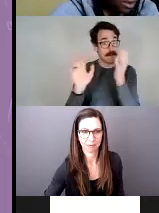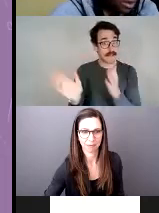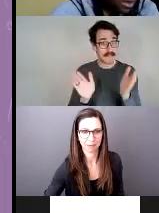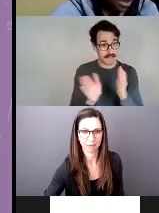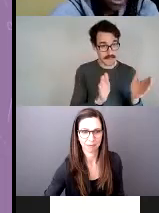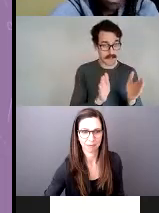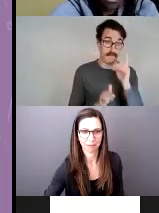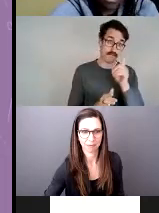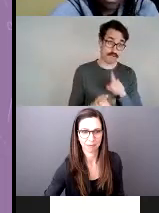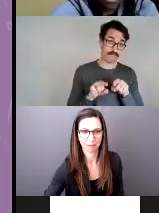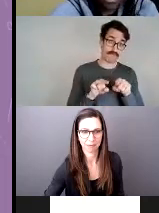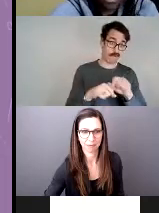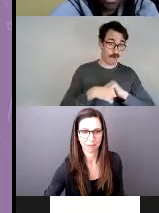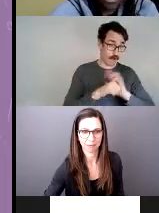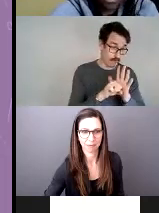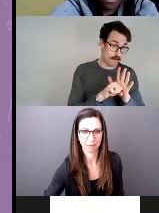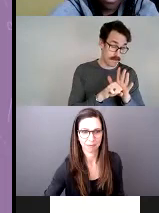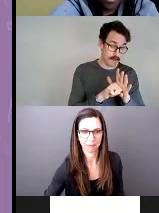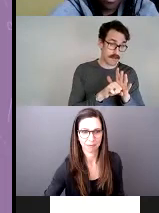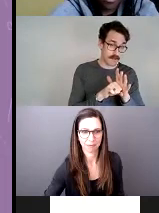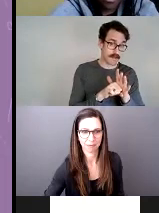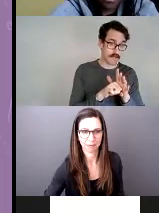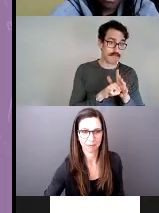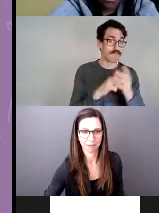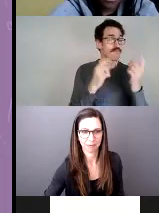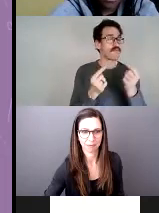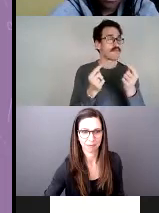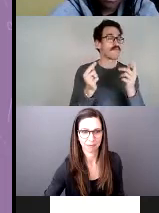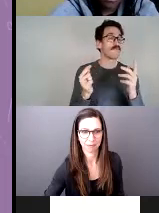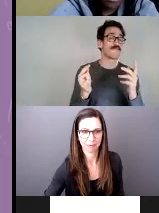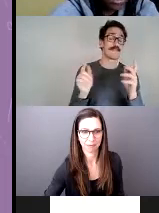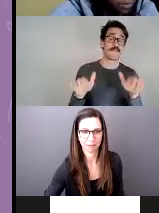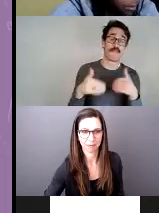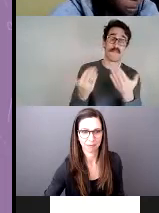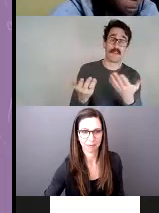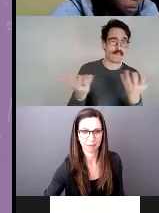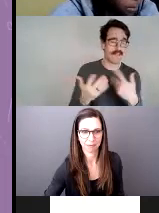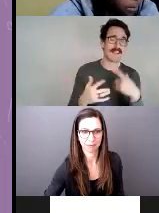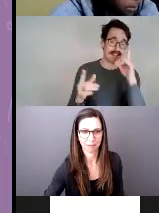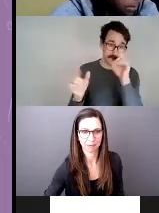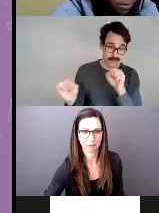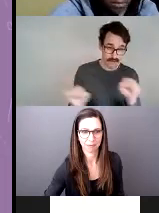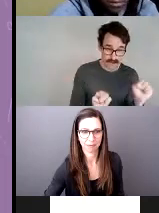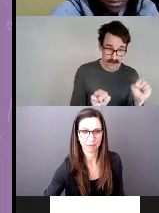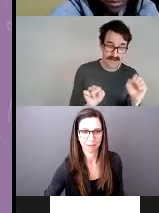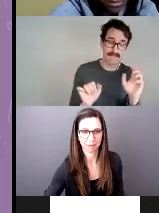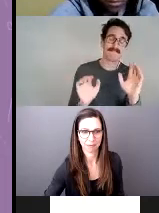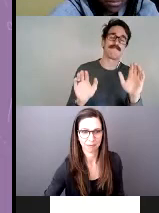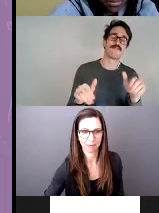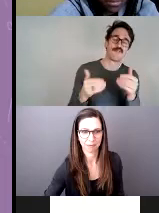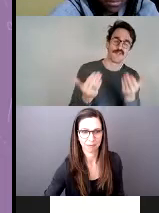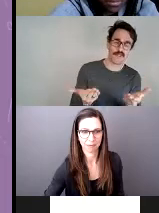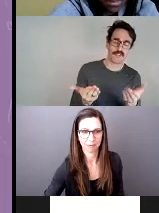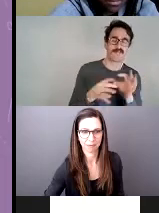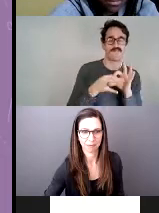that, we are only able to provide strategies and suggestions based on whatever